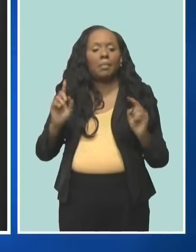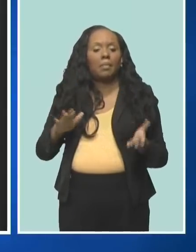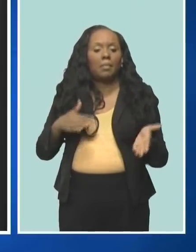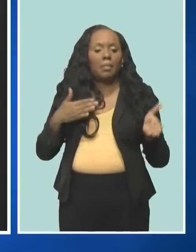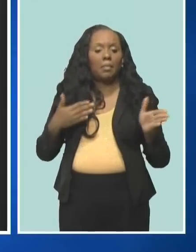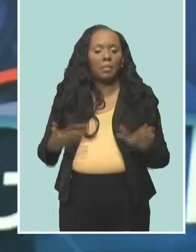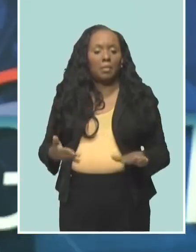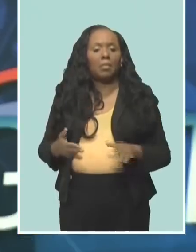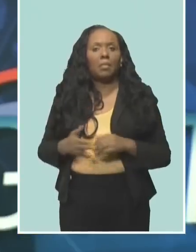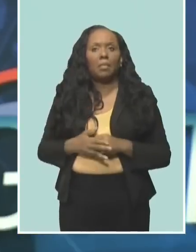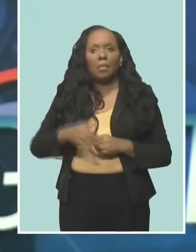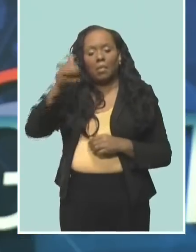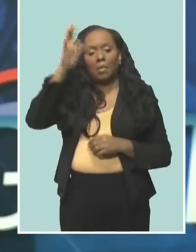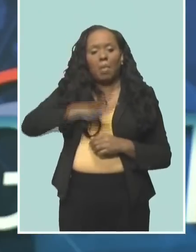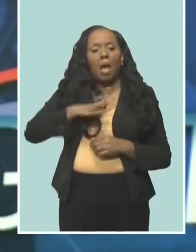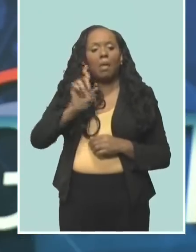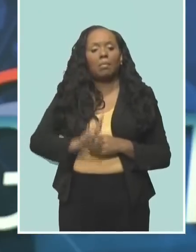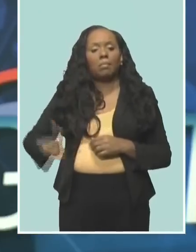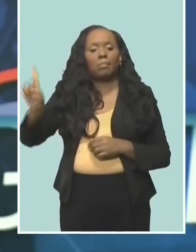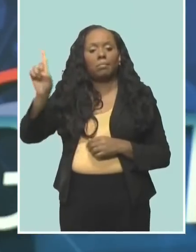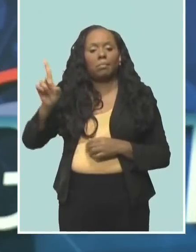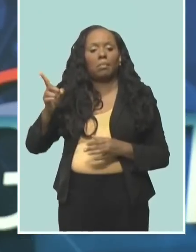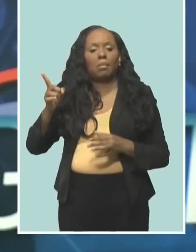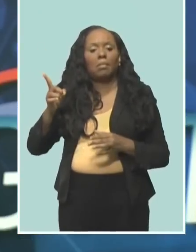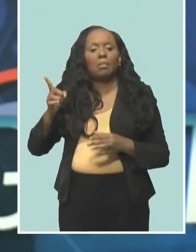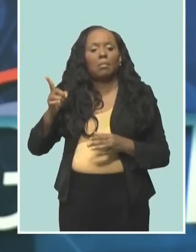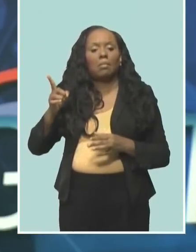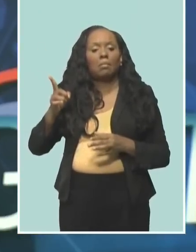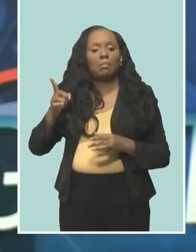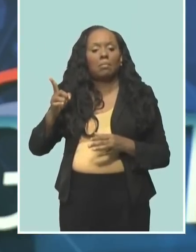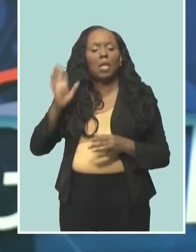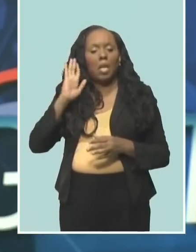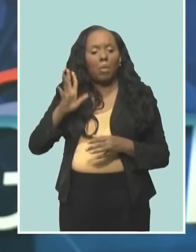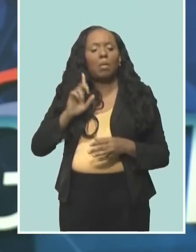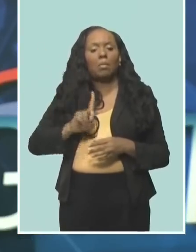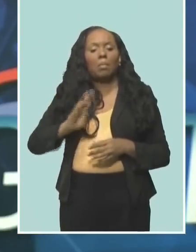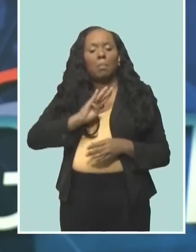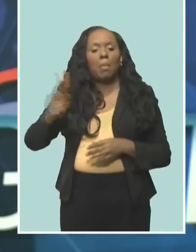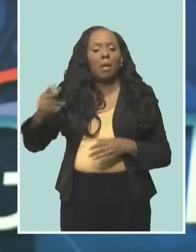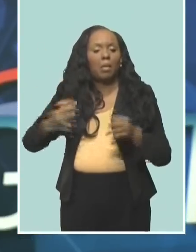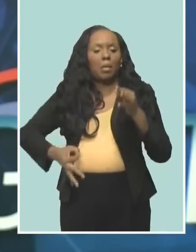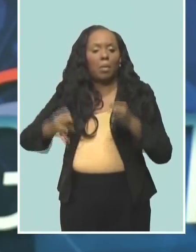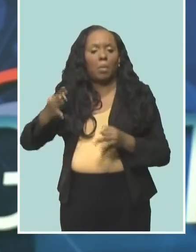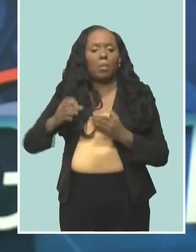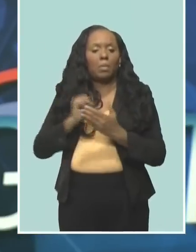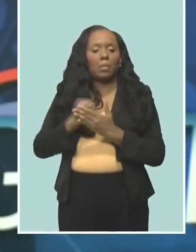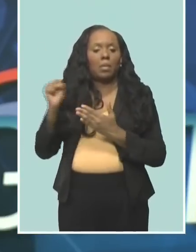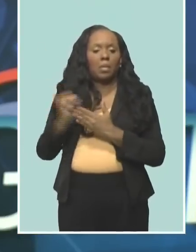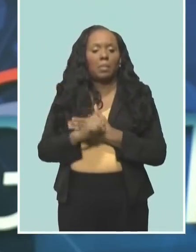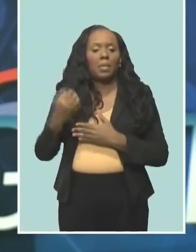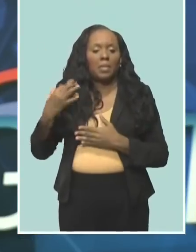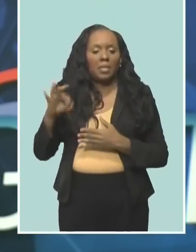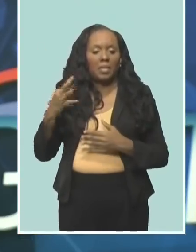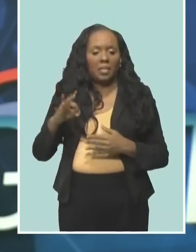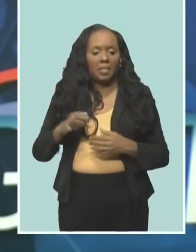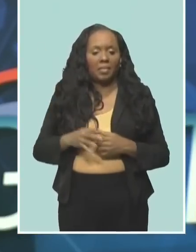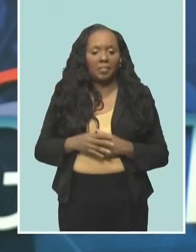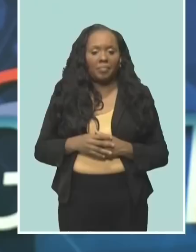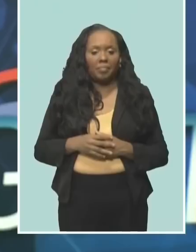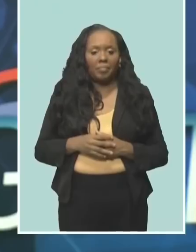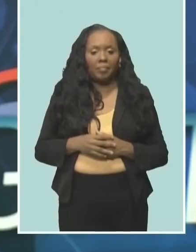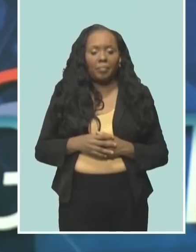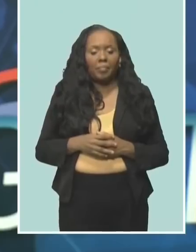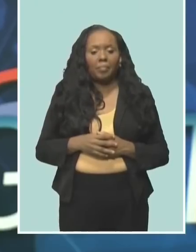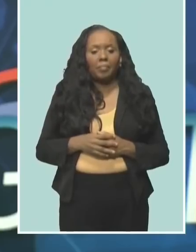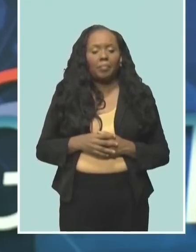his injuries last night. Straker was remanded to reappear in court on the 19th of September.